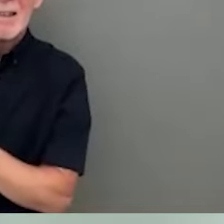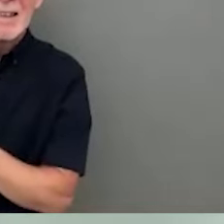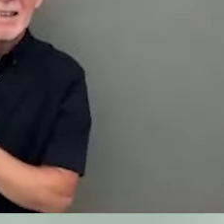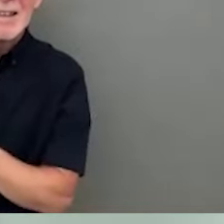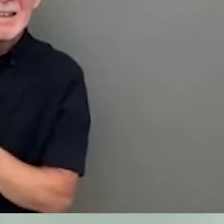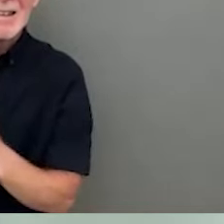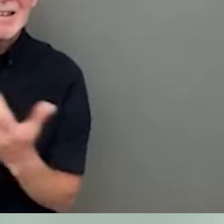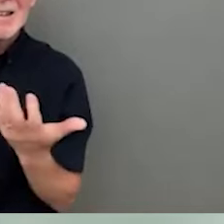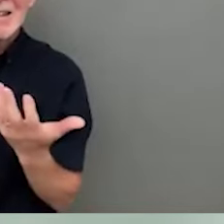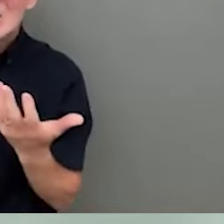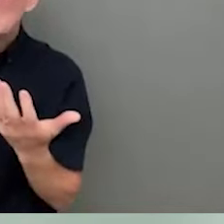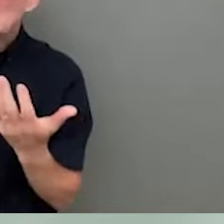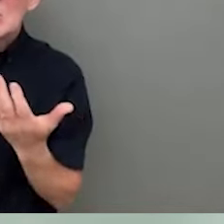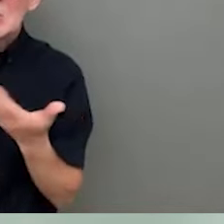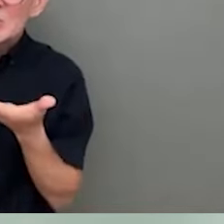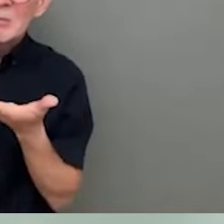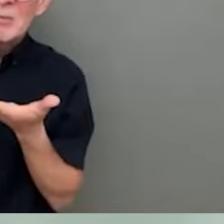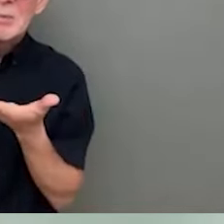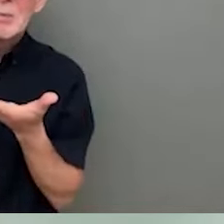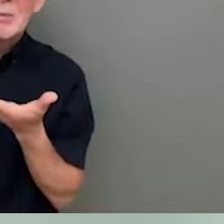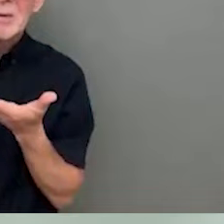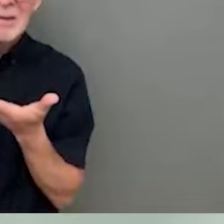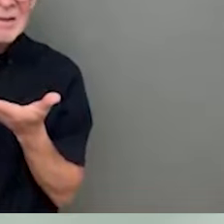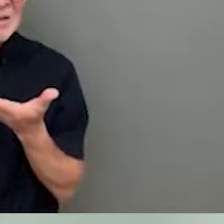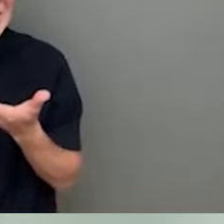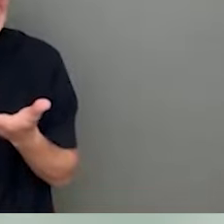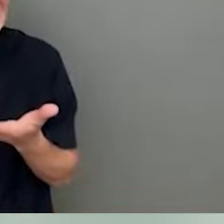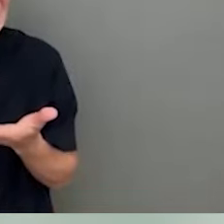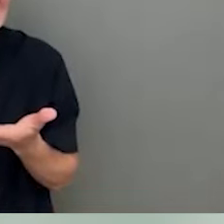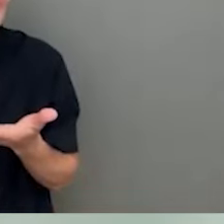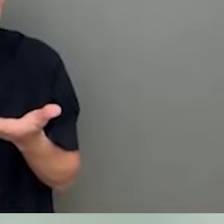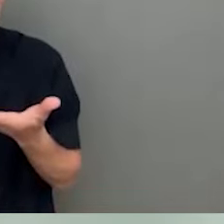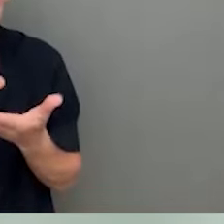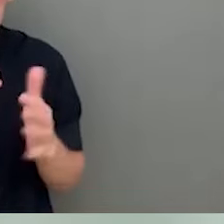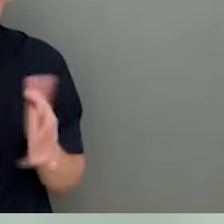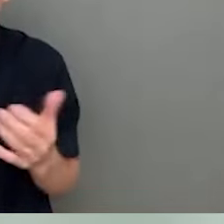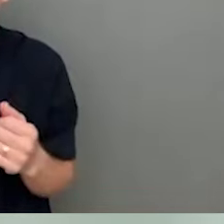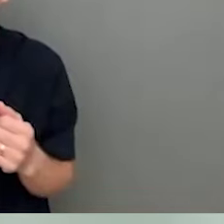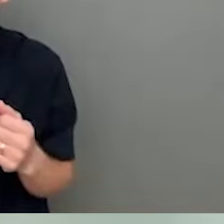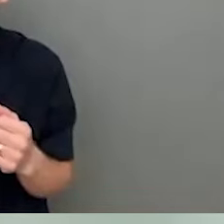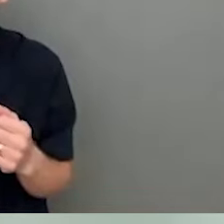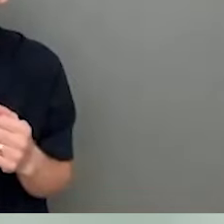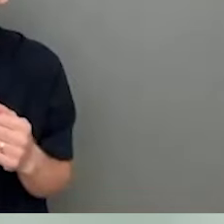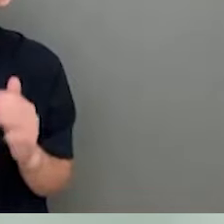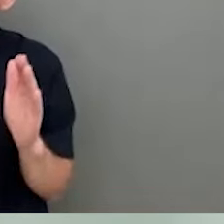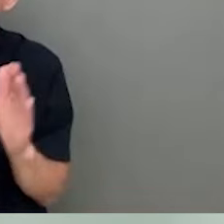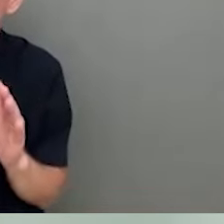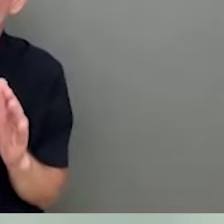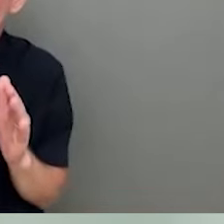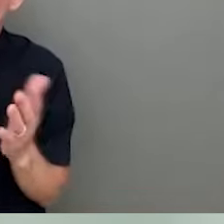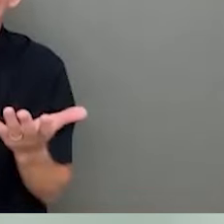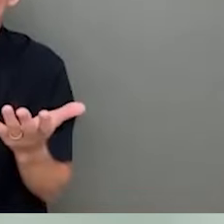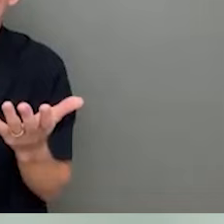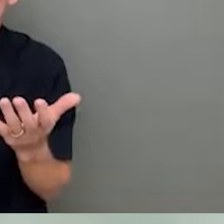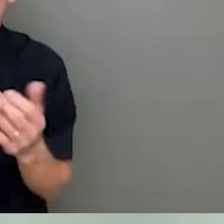only a small portion of that. And so even in countries with funds, they tend to be a part of expenditure. So Thailand,